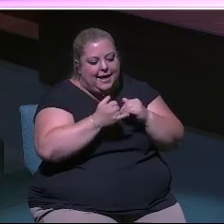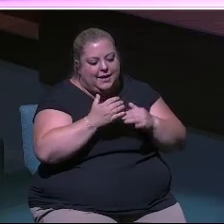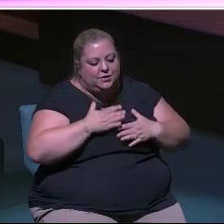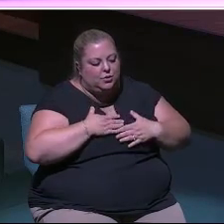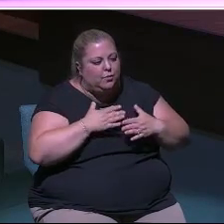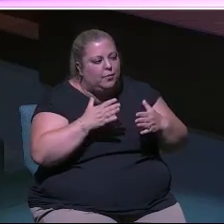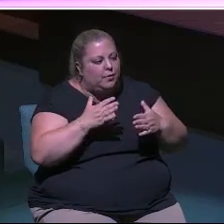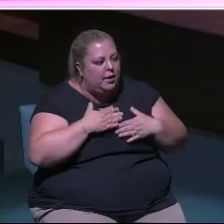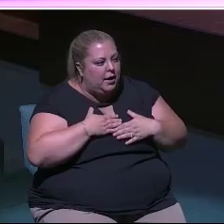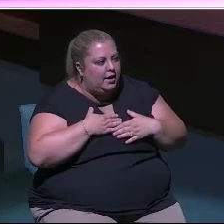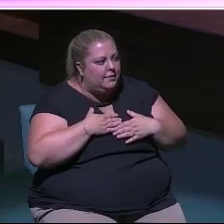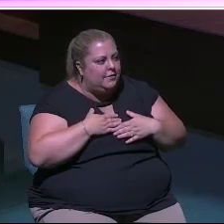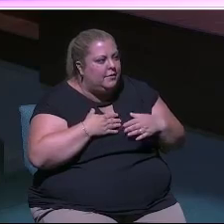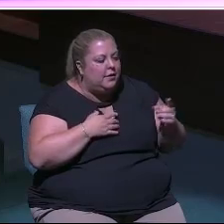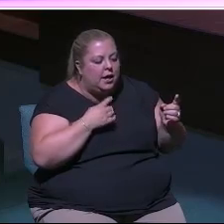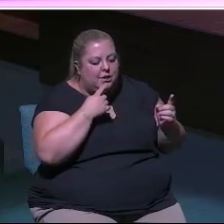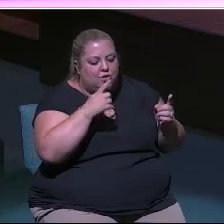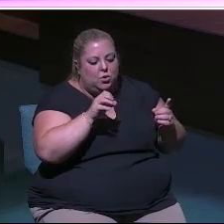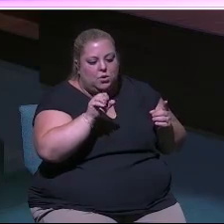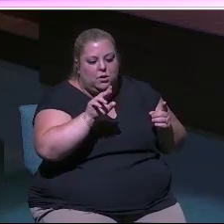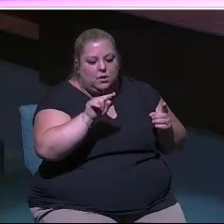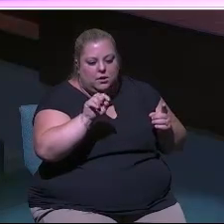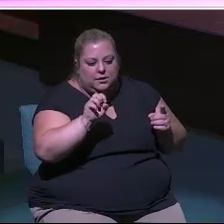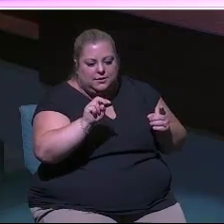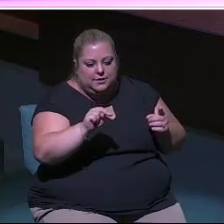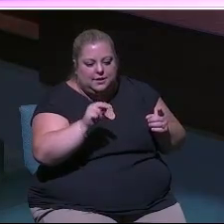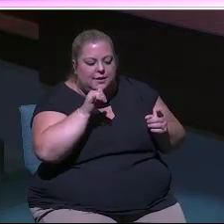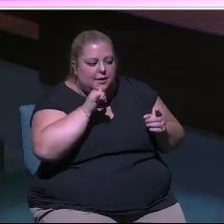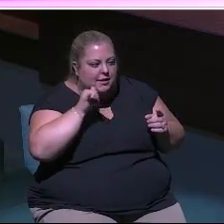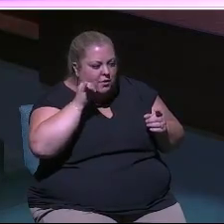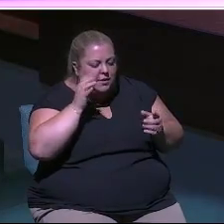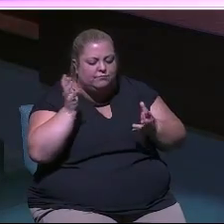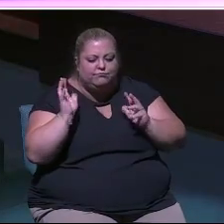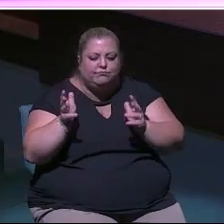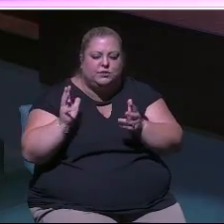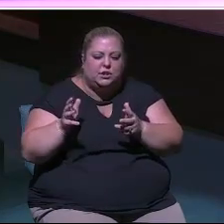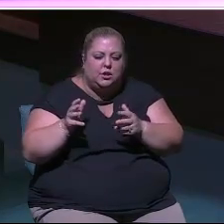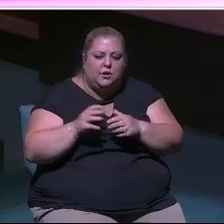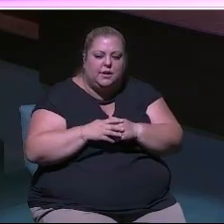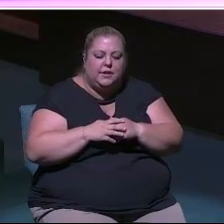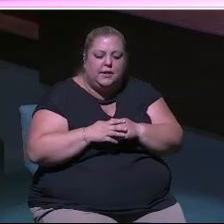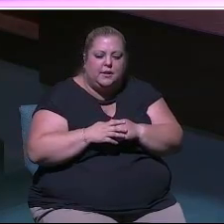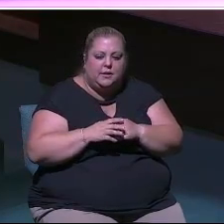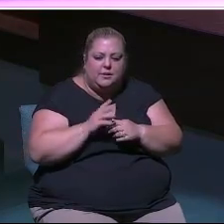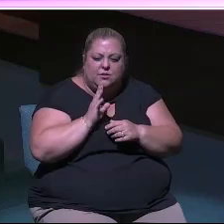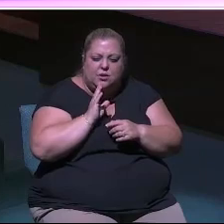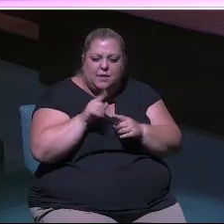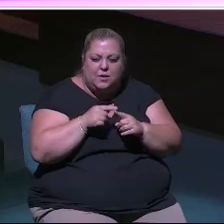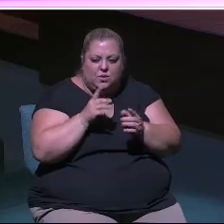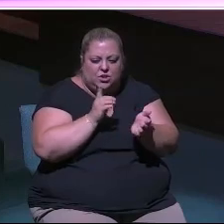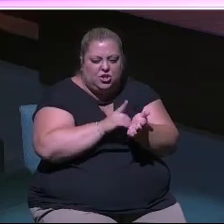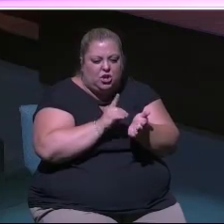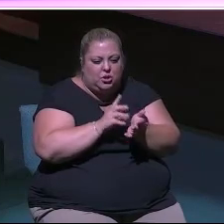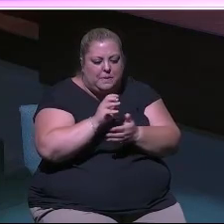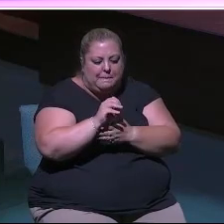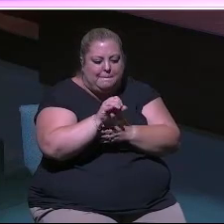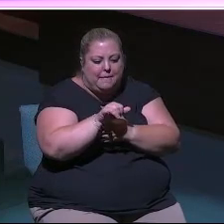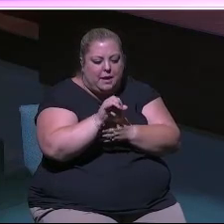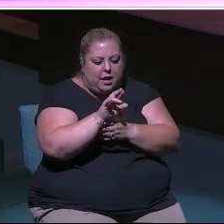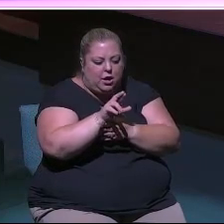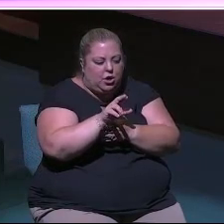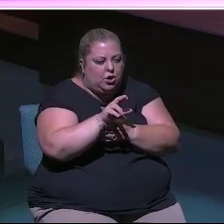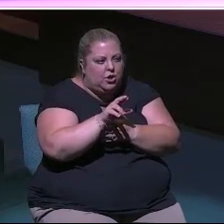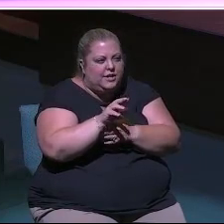told Austin yesterday, we were talking, and some of the guys we were talking, and I remember Dr. Meyer telling me one time about when he was a young preacher in a